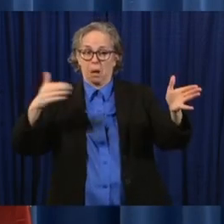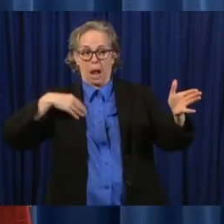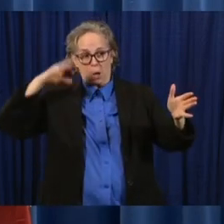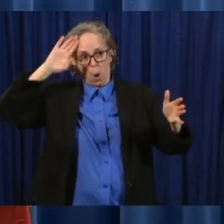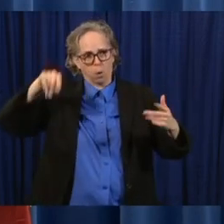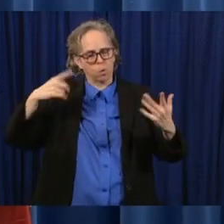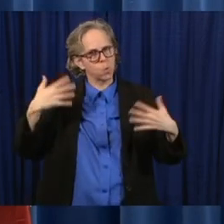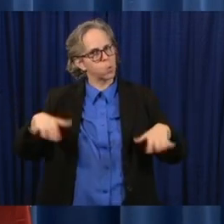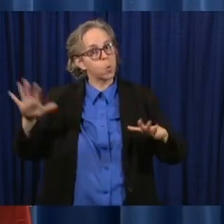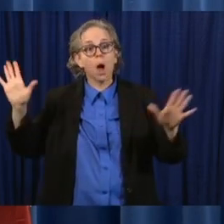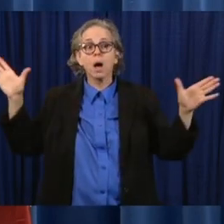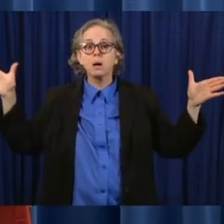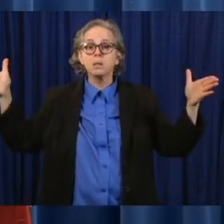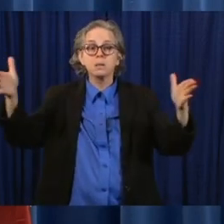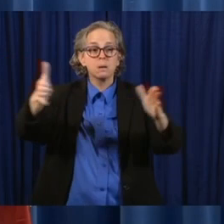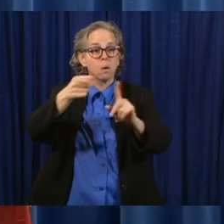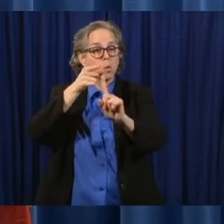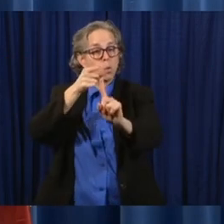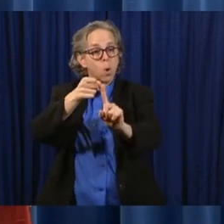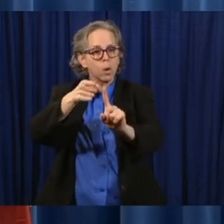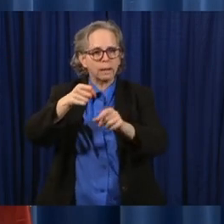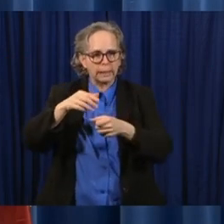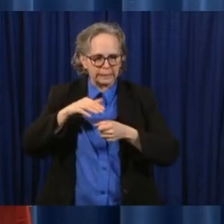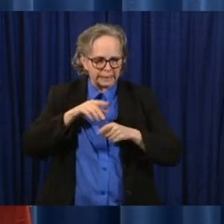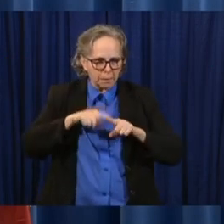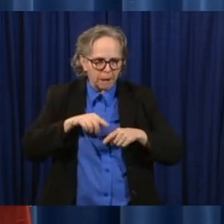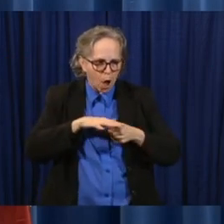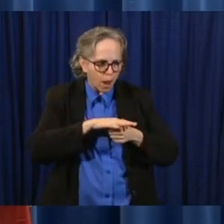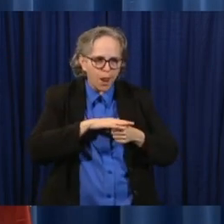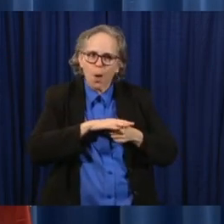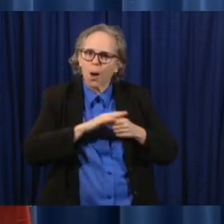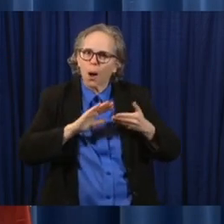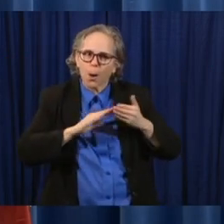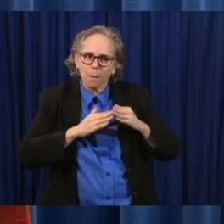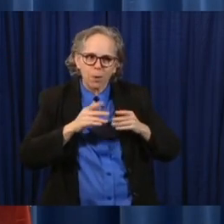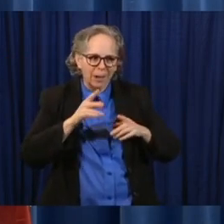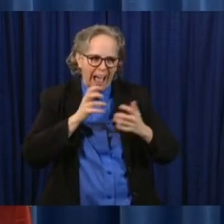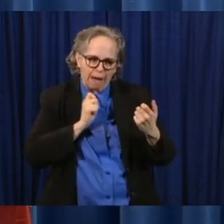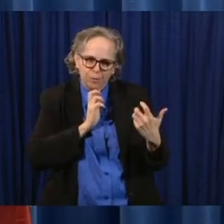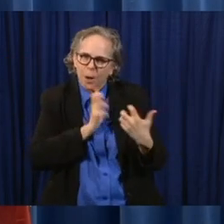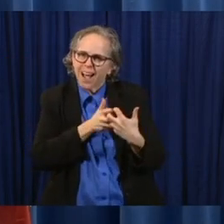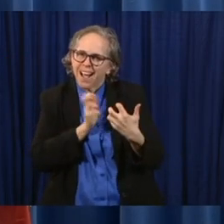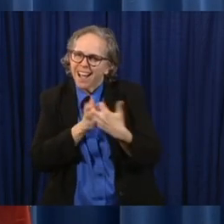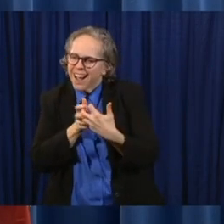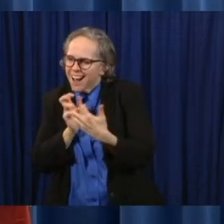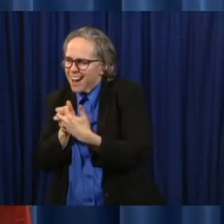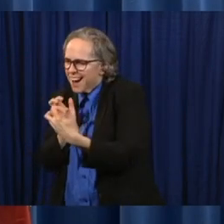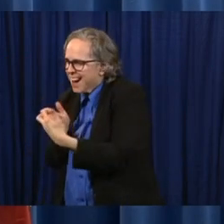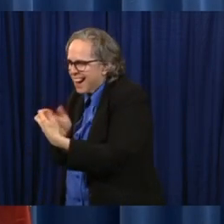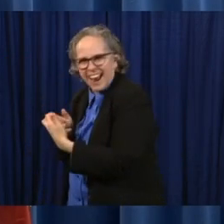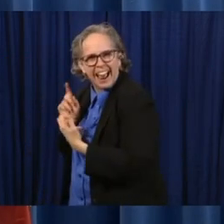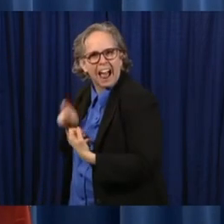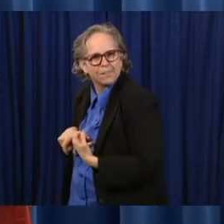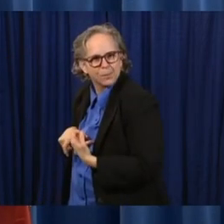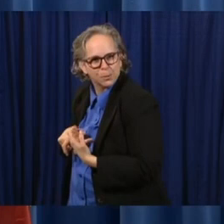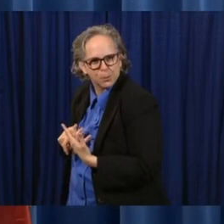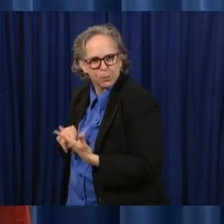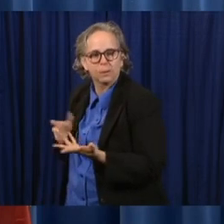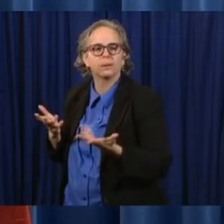And so as these decisions are made, we're going to allow a great deal of flexibility,